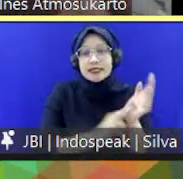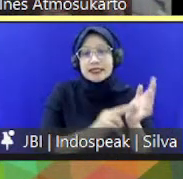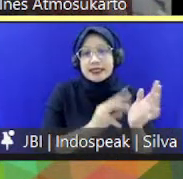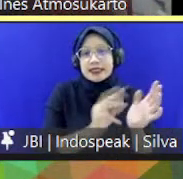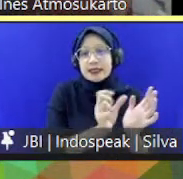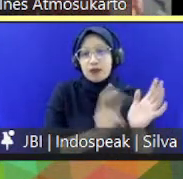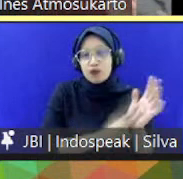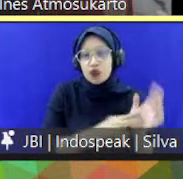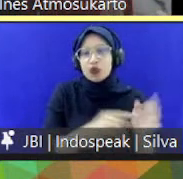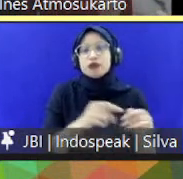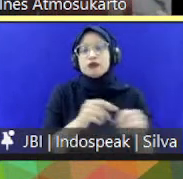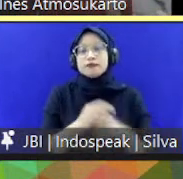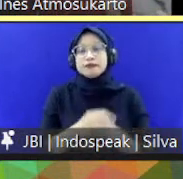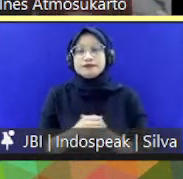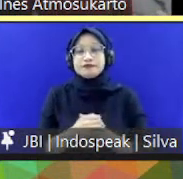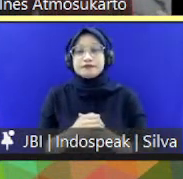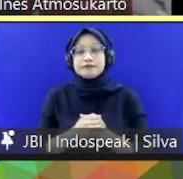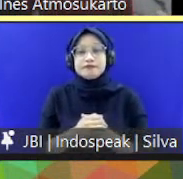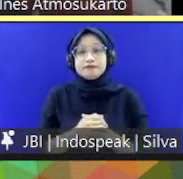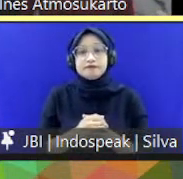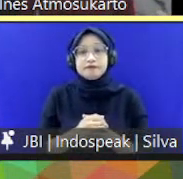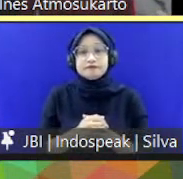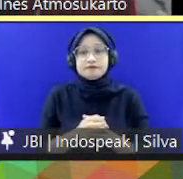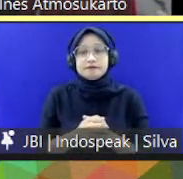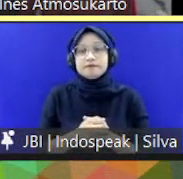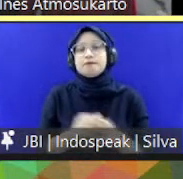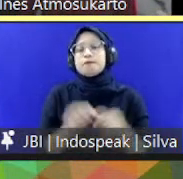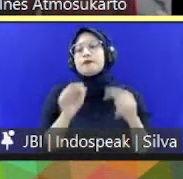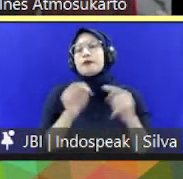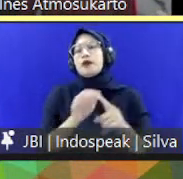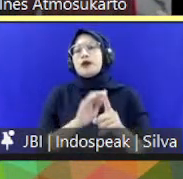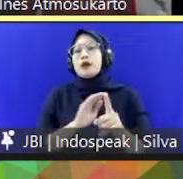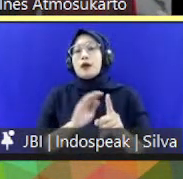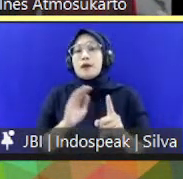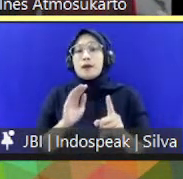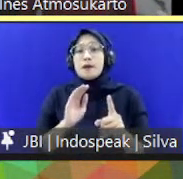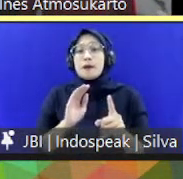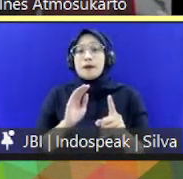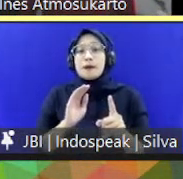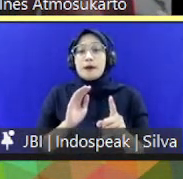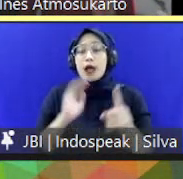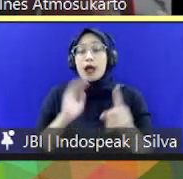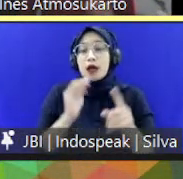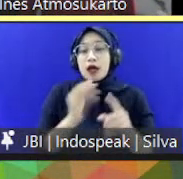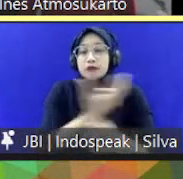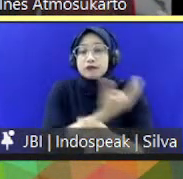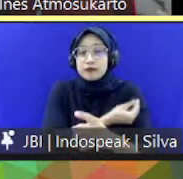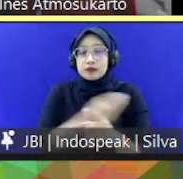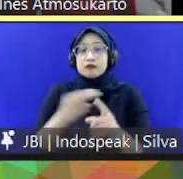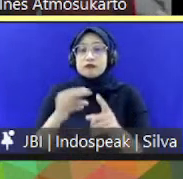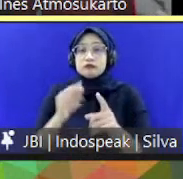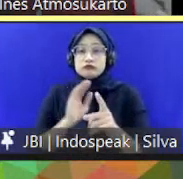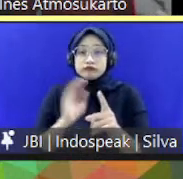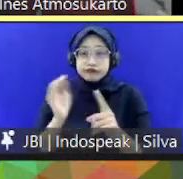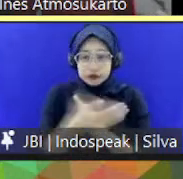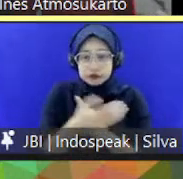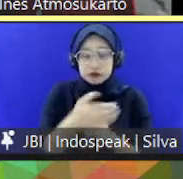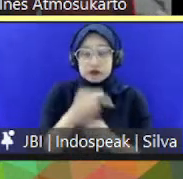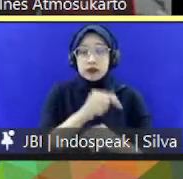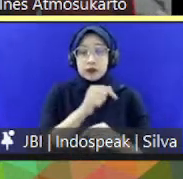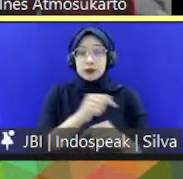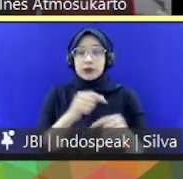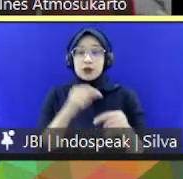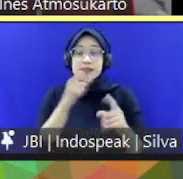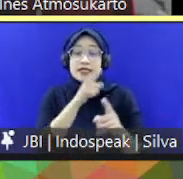economy. Having said that, the protection that the vaccines are offering in the UK is clear, because despite the fact